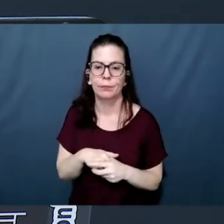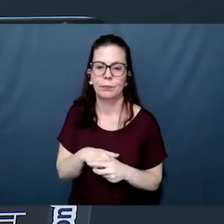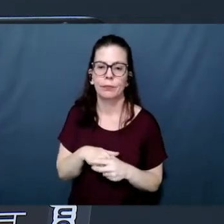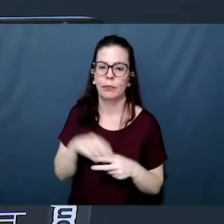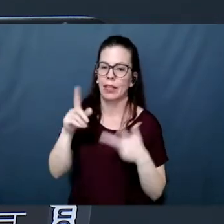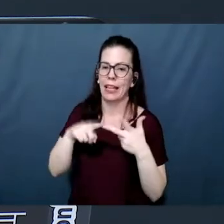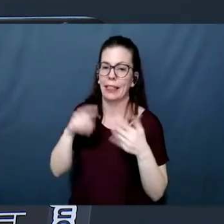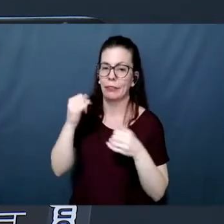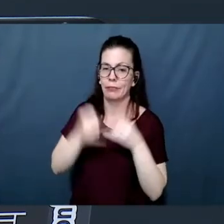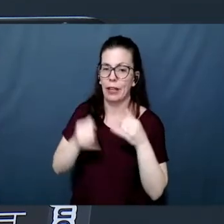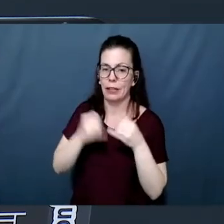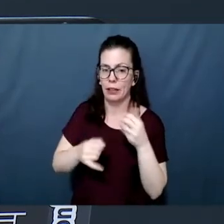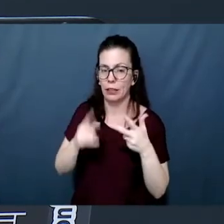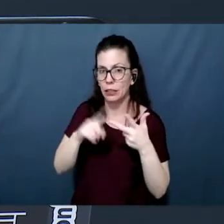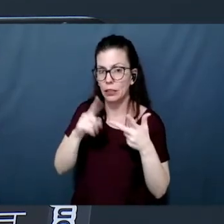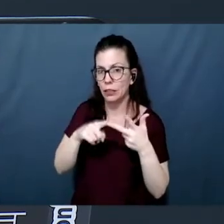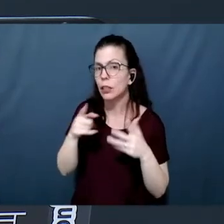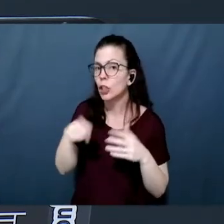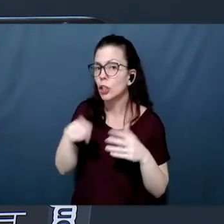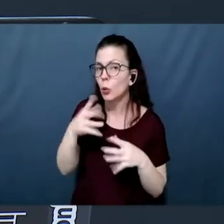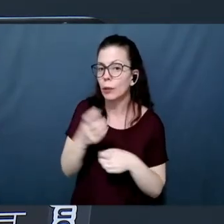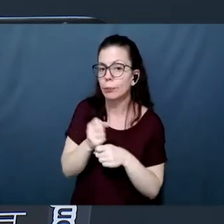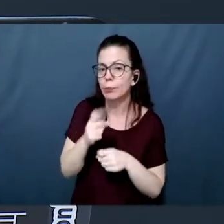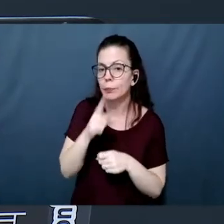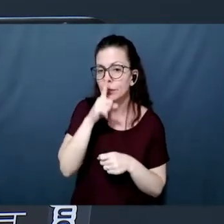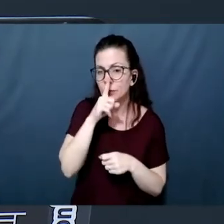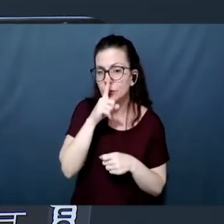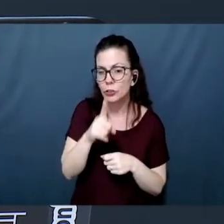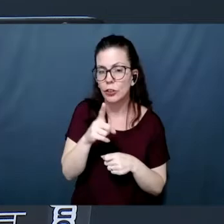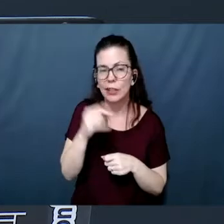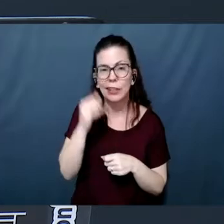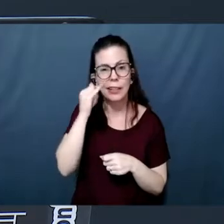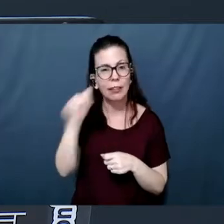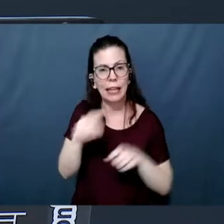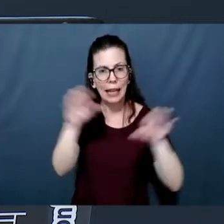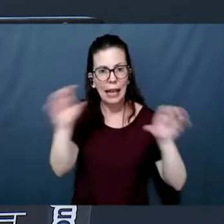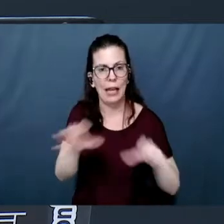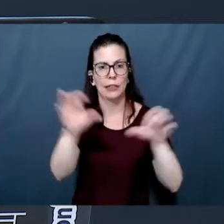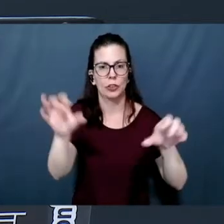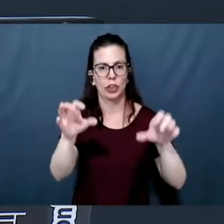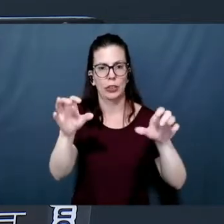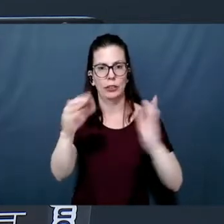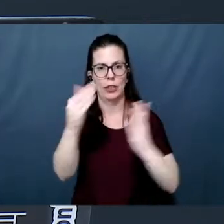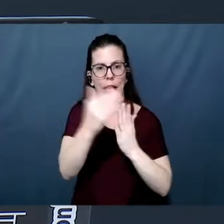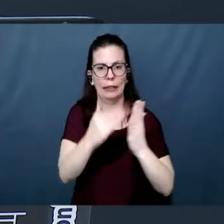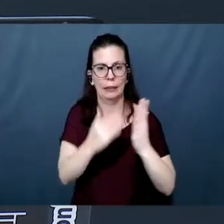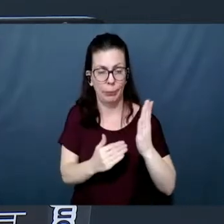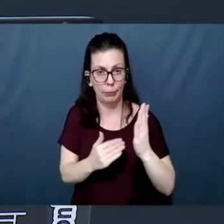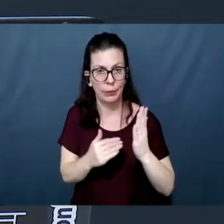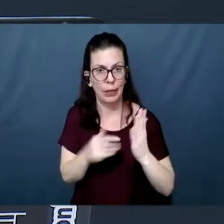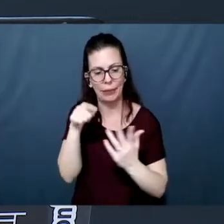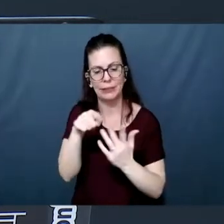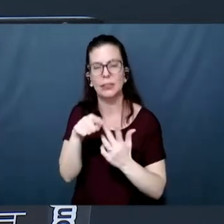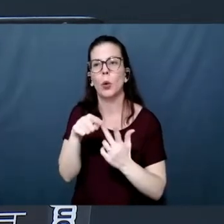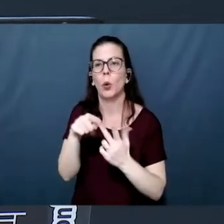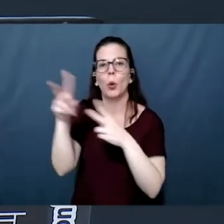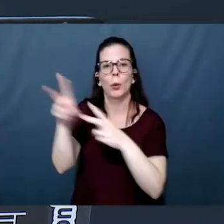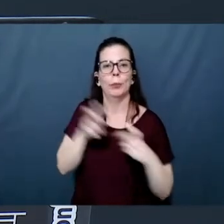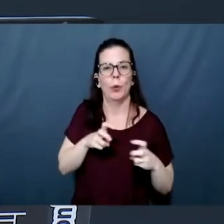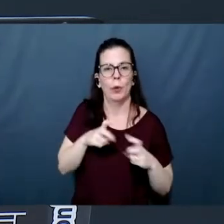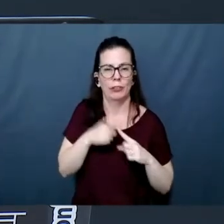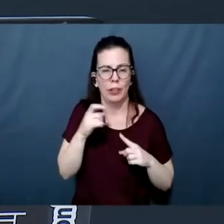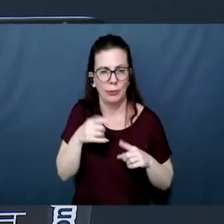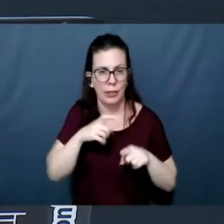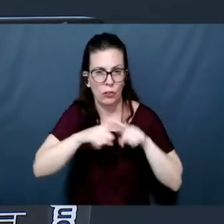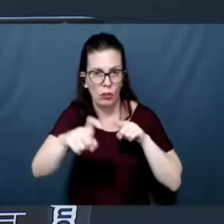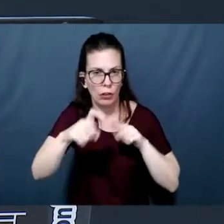you also want to make sure that if there are any action items that need to come out of that call, you're able to track and manage that,